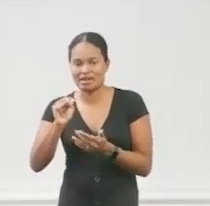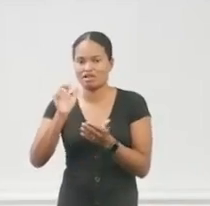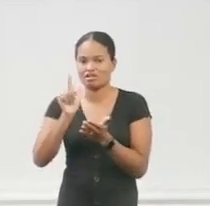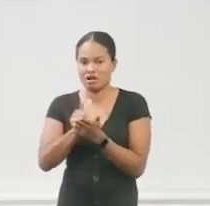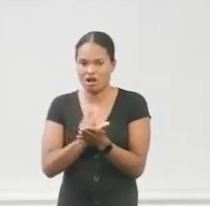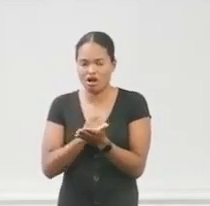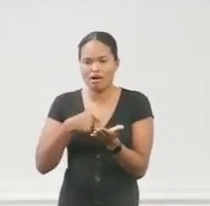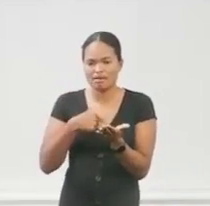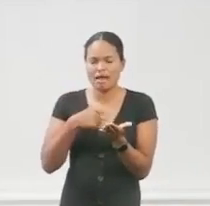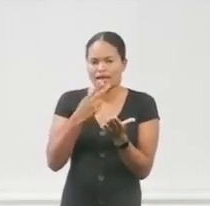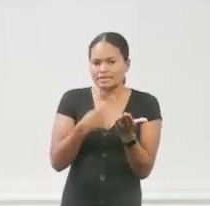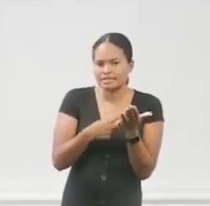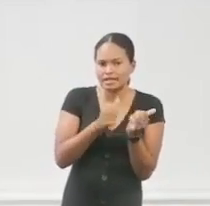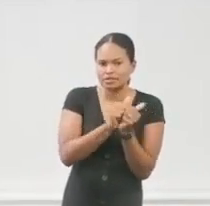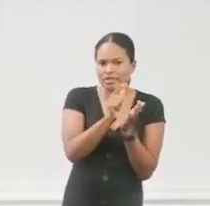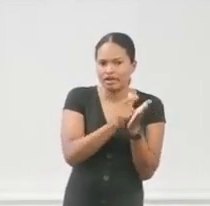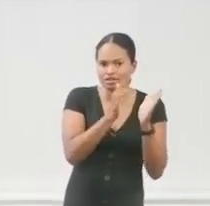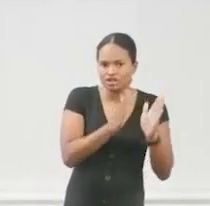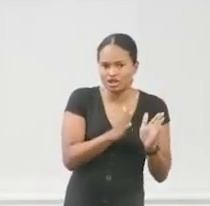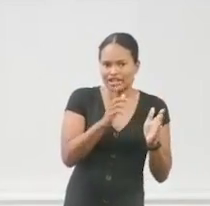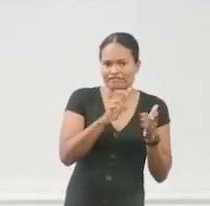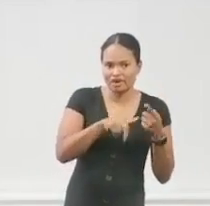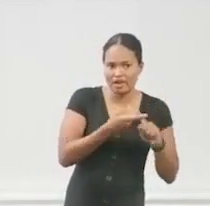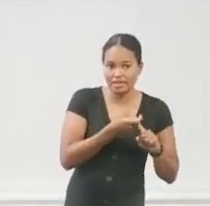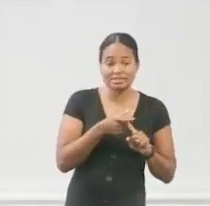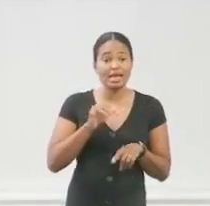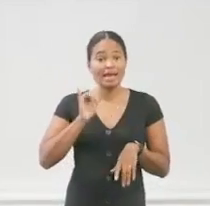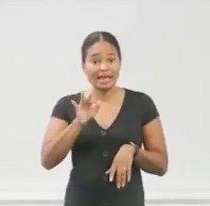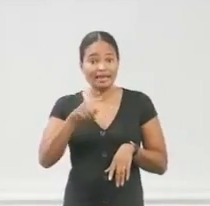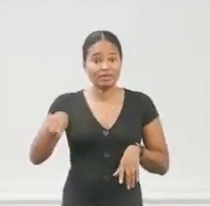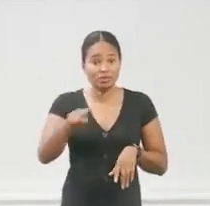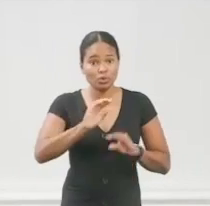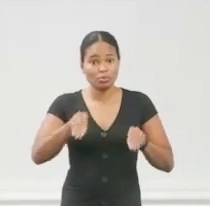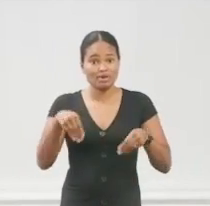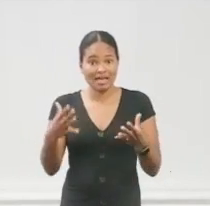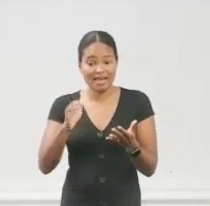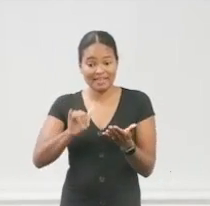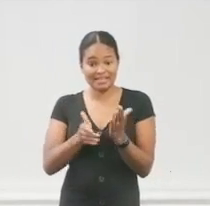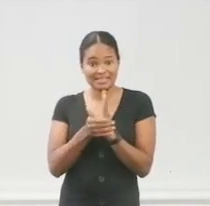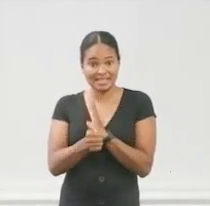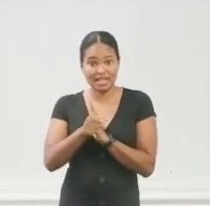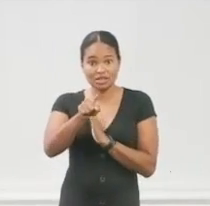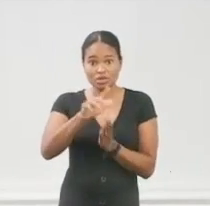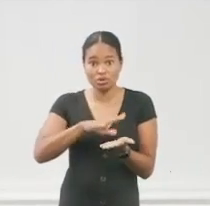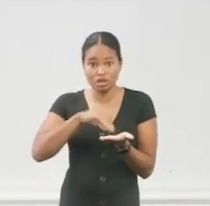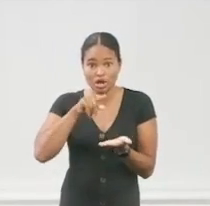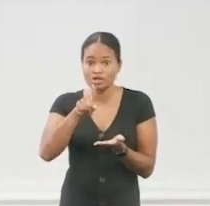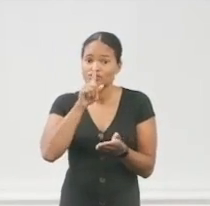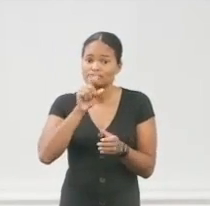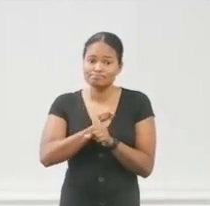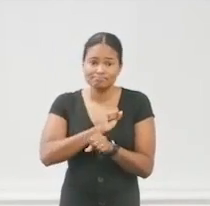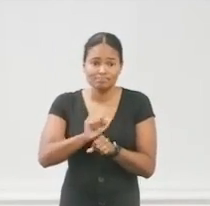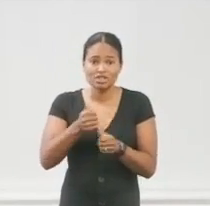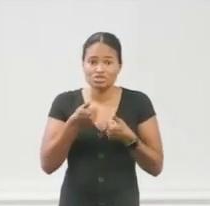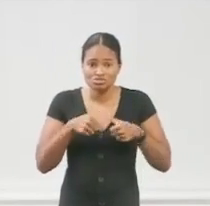attorney friends of mine. And as long as you're providing a skill that you have learned and you truly are trying to do